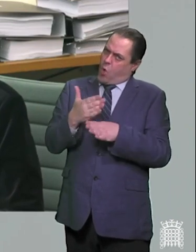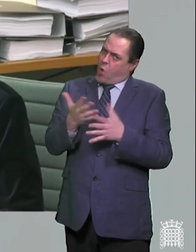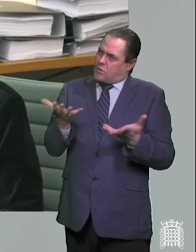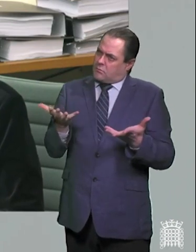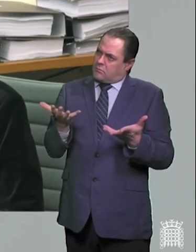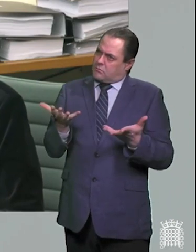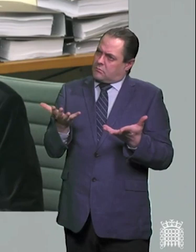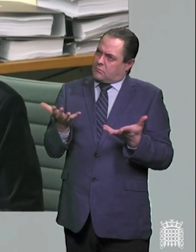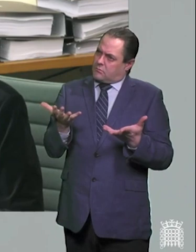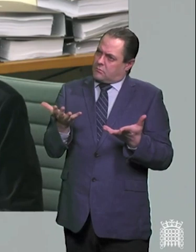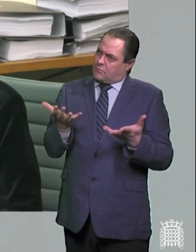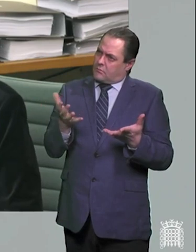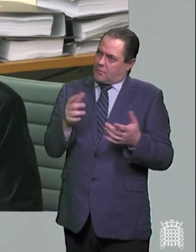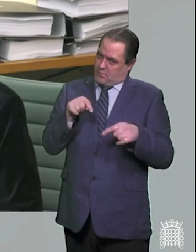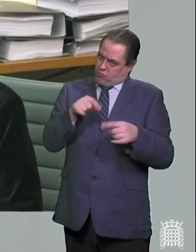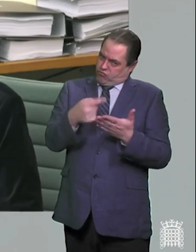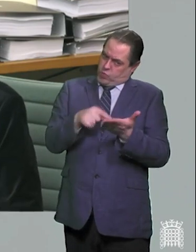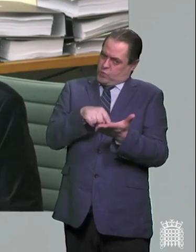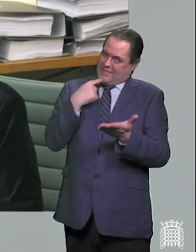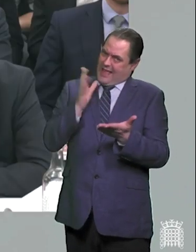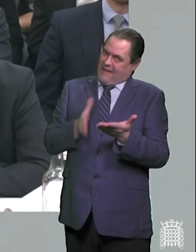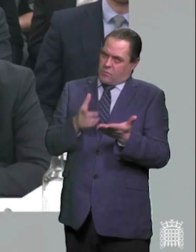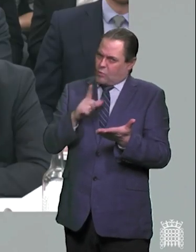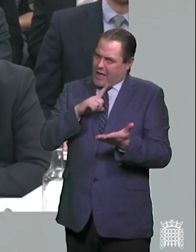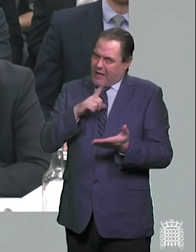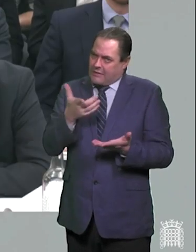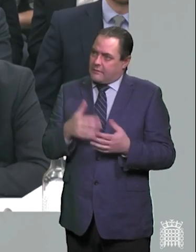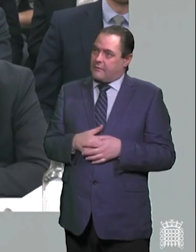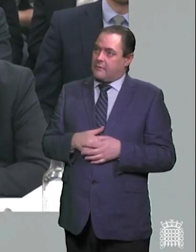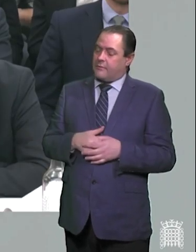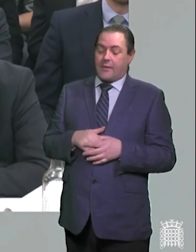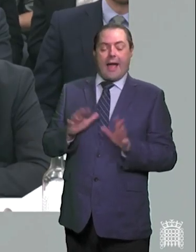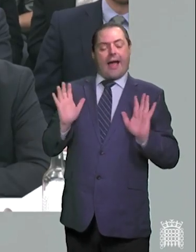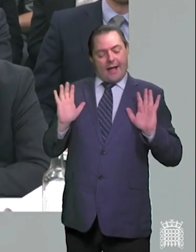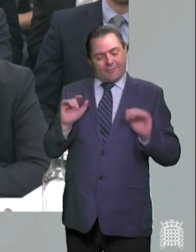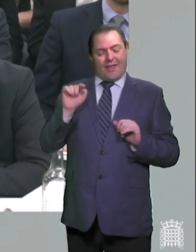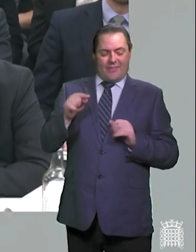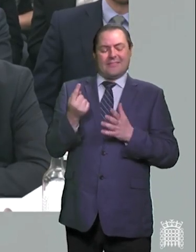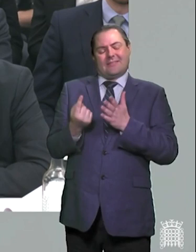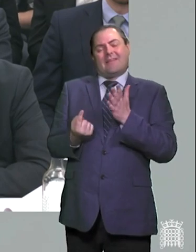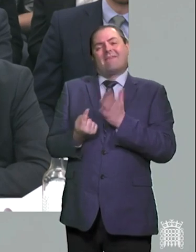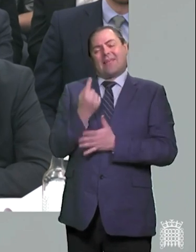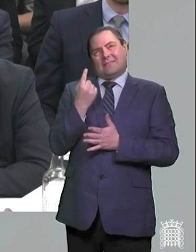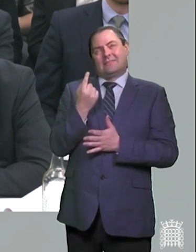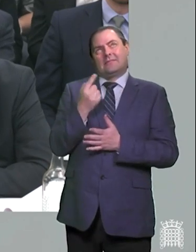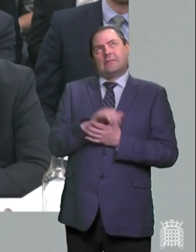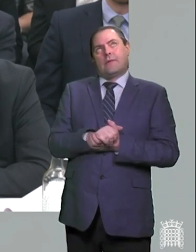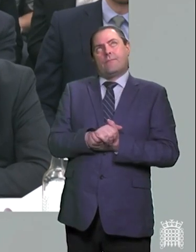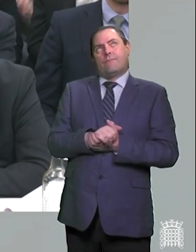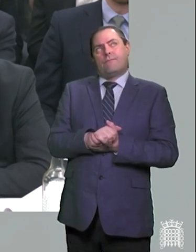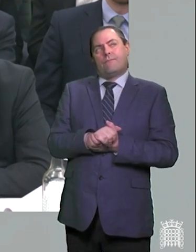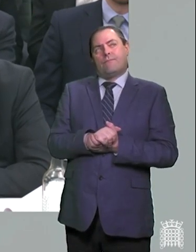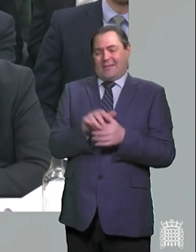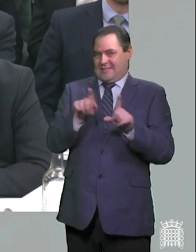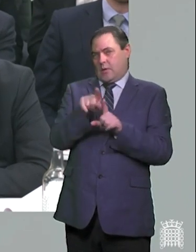as required by the rules at the time? But this was an event that took place,